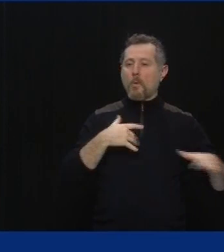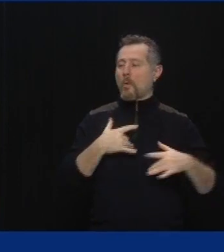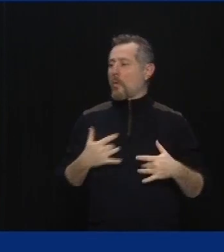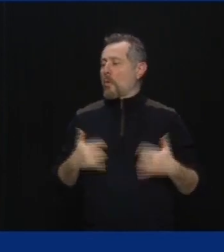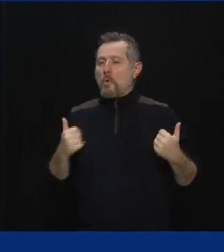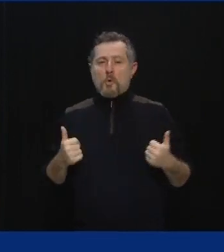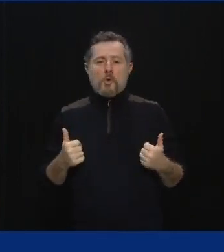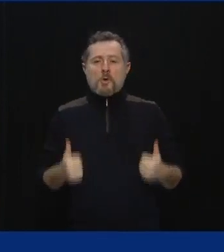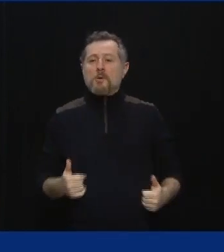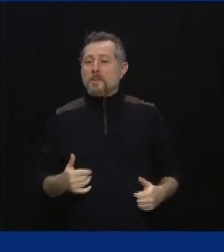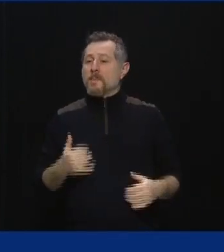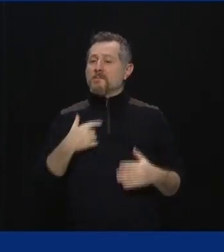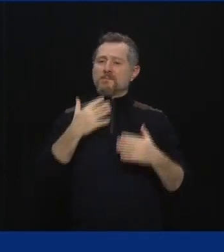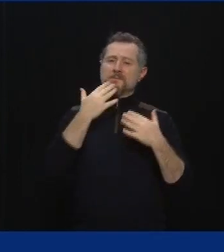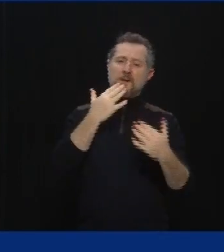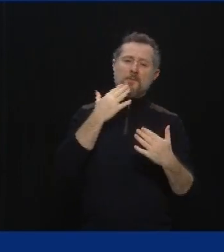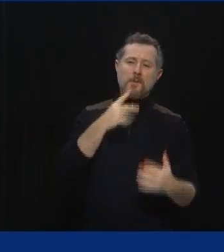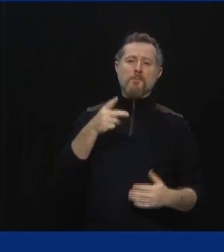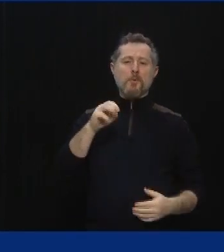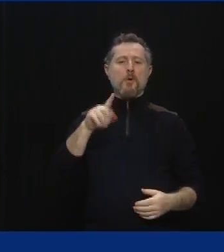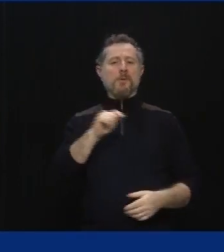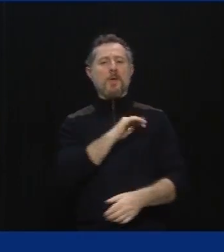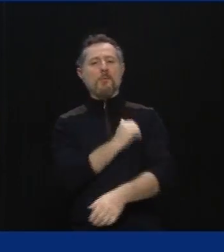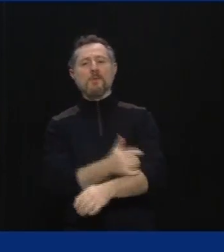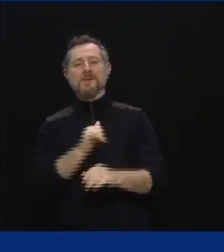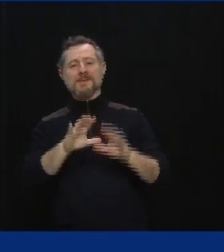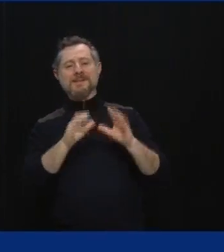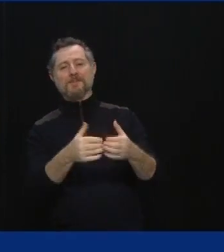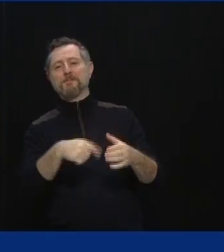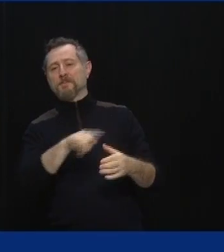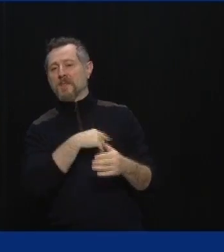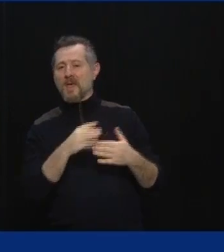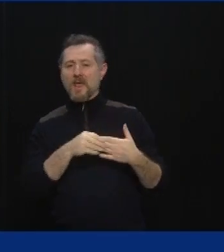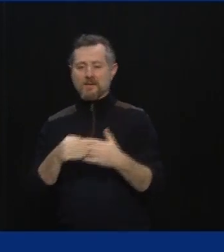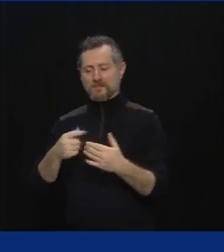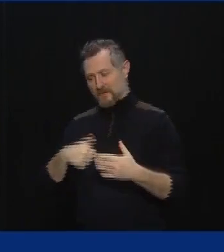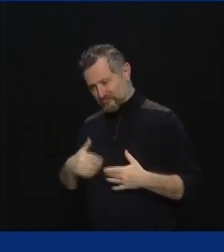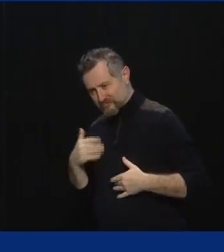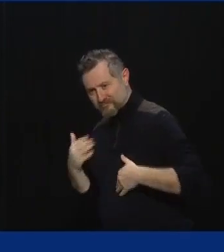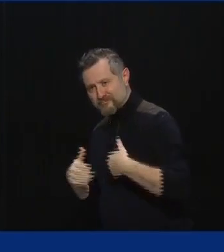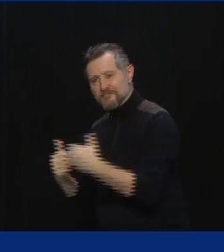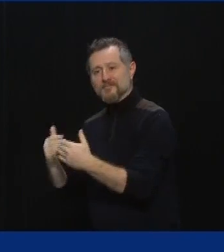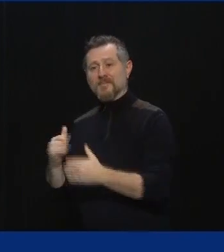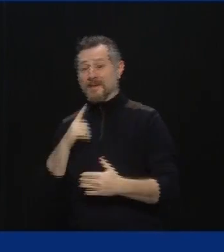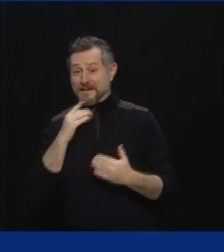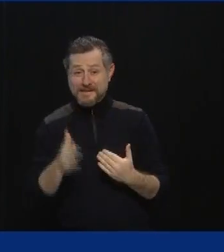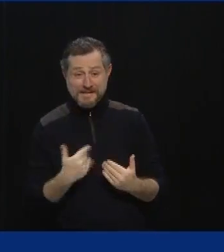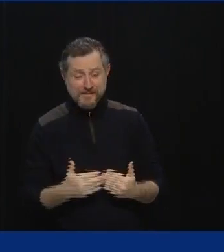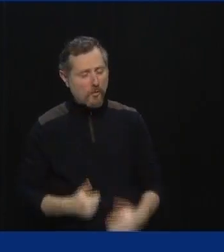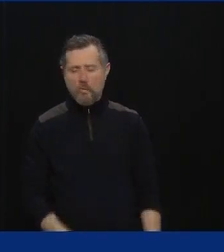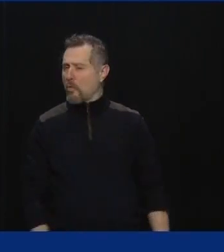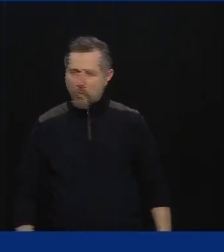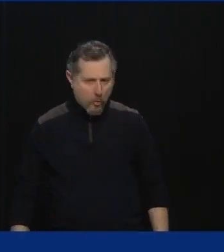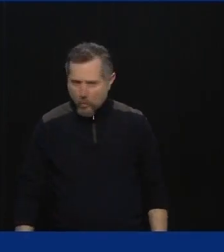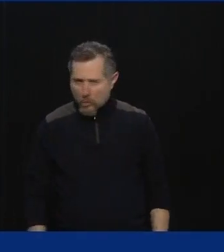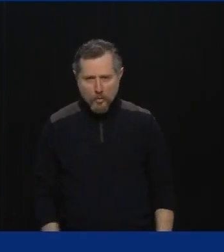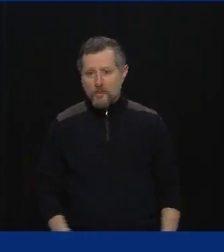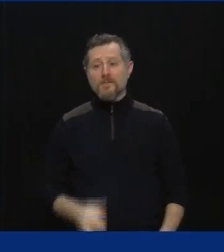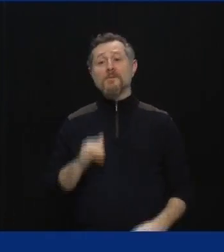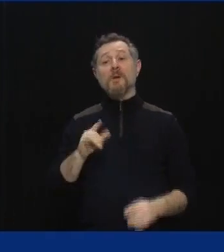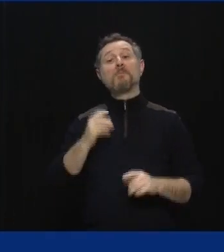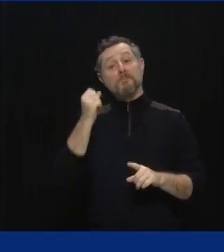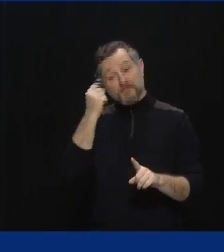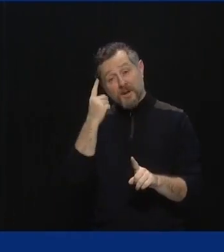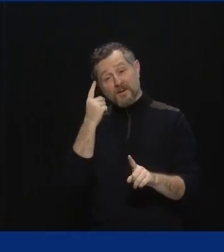entire Port Authority team for guiding us through. It was not easy, but success breeds